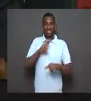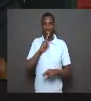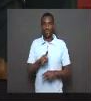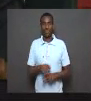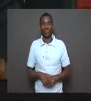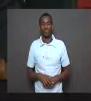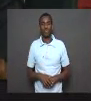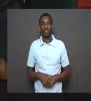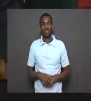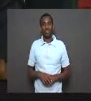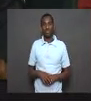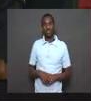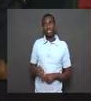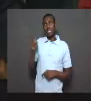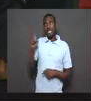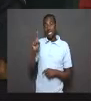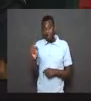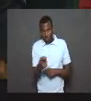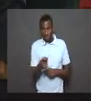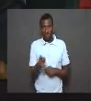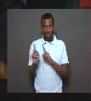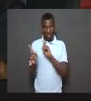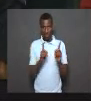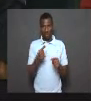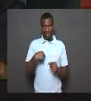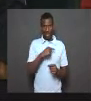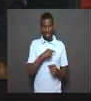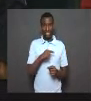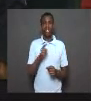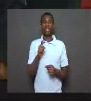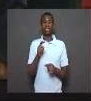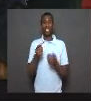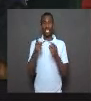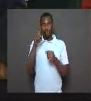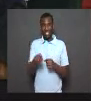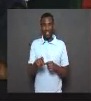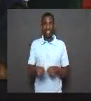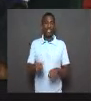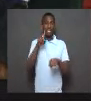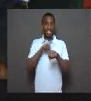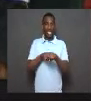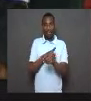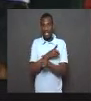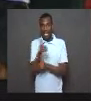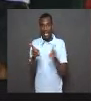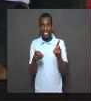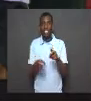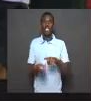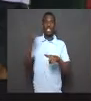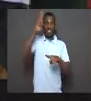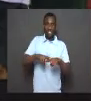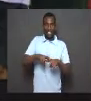reverse. For that to occur, we would need to reverse time's